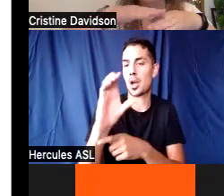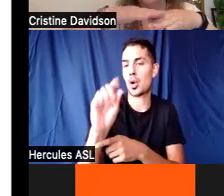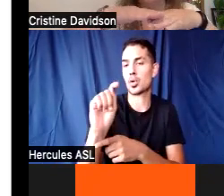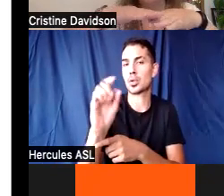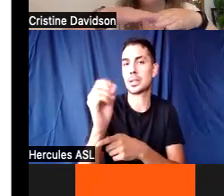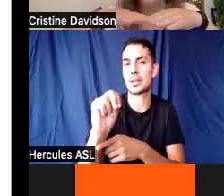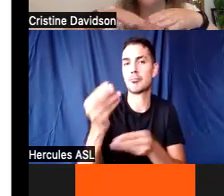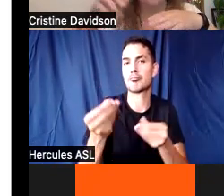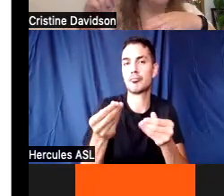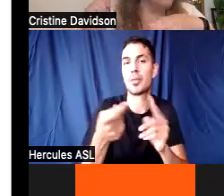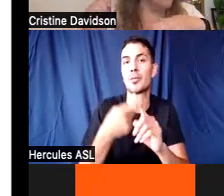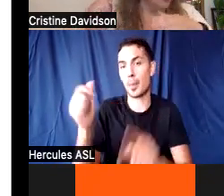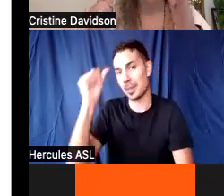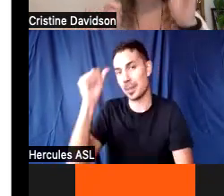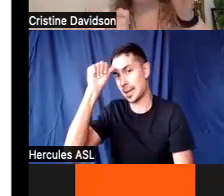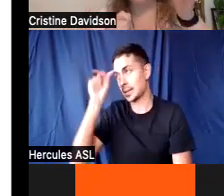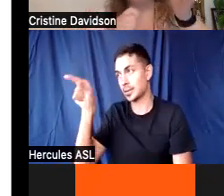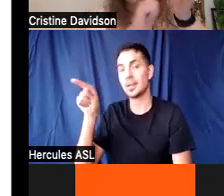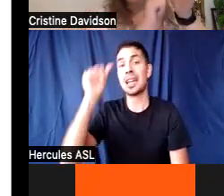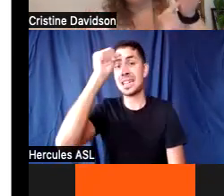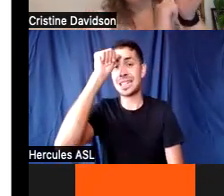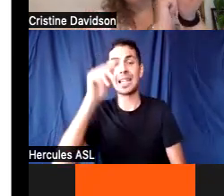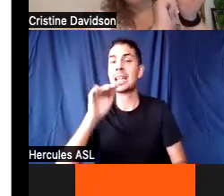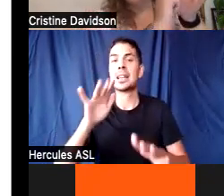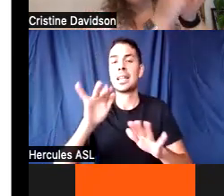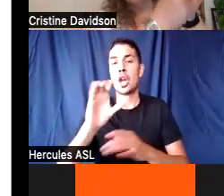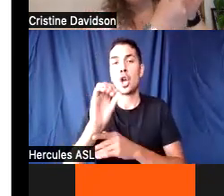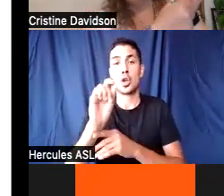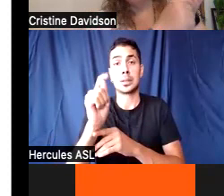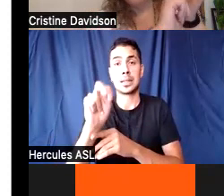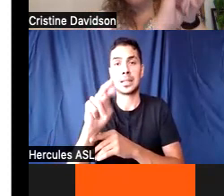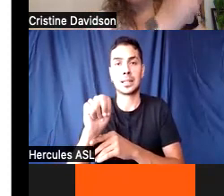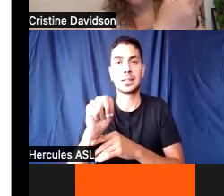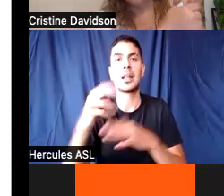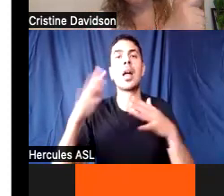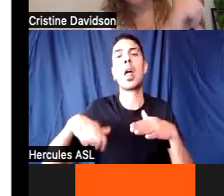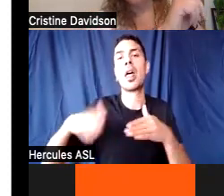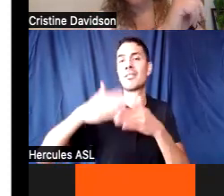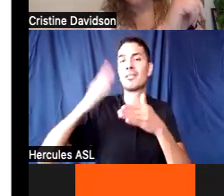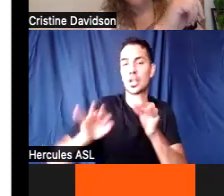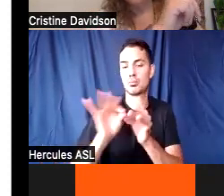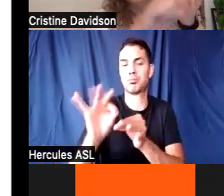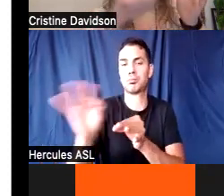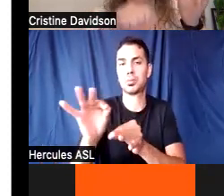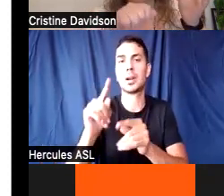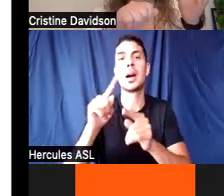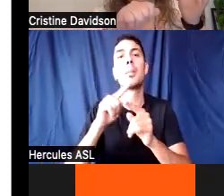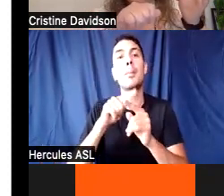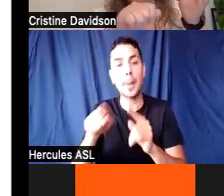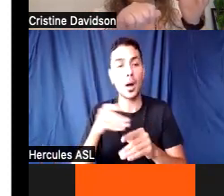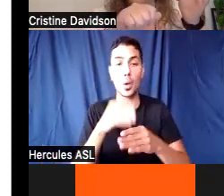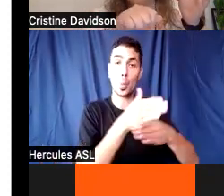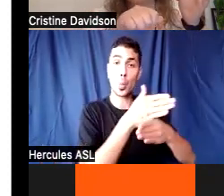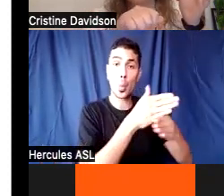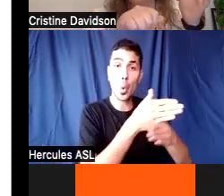used kind of like unfinished cotton, but they carved blocks on a piece of wood, intricate, beautiful patterns on a piece of wood. They dipped it